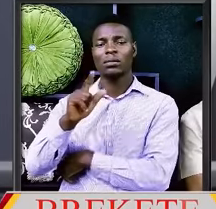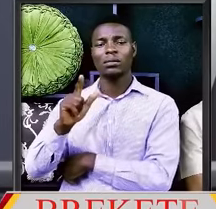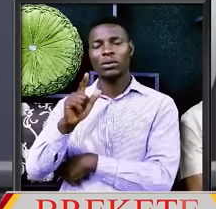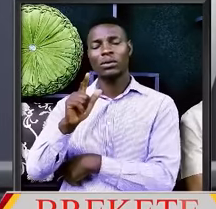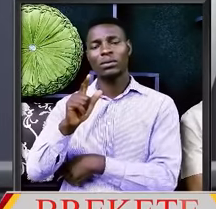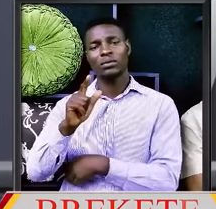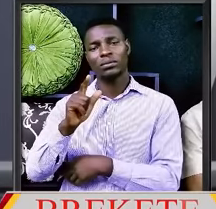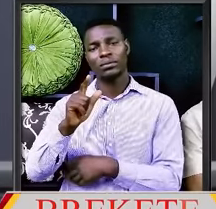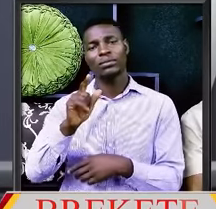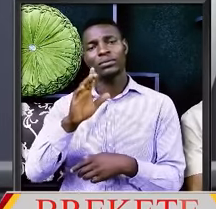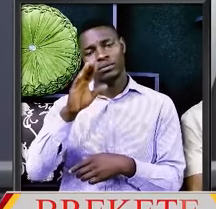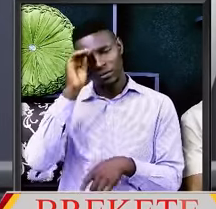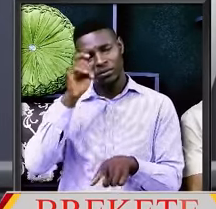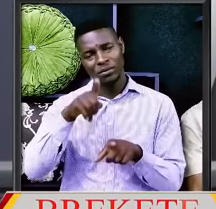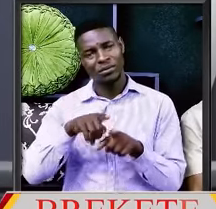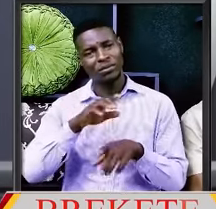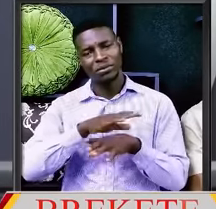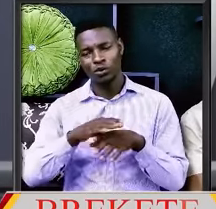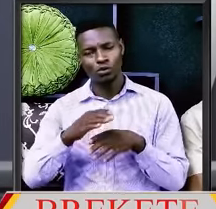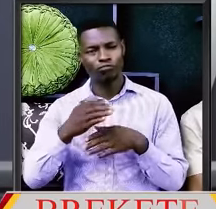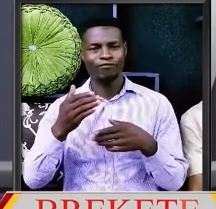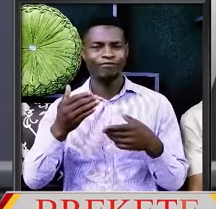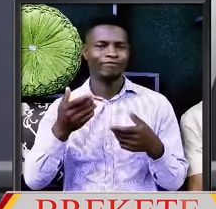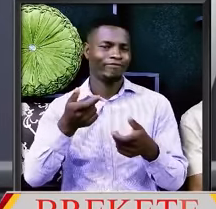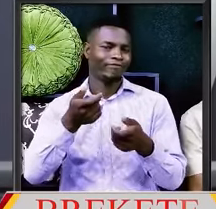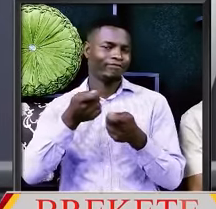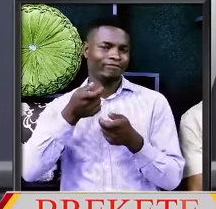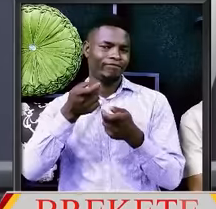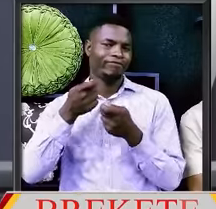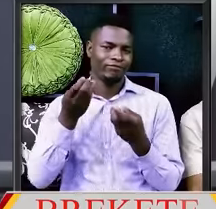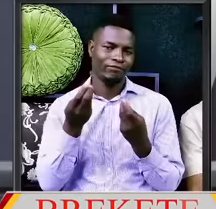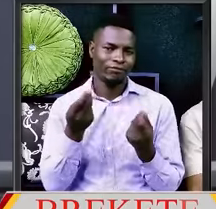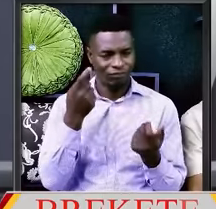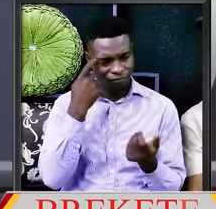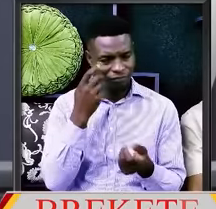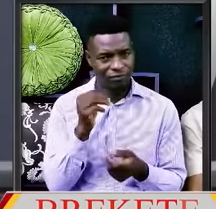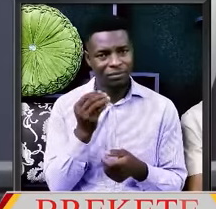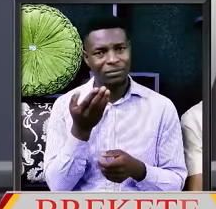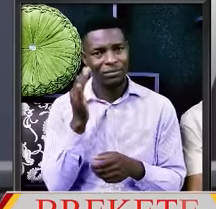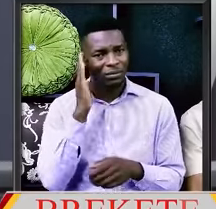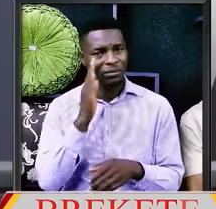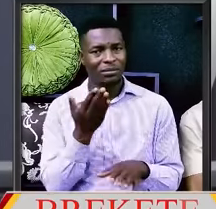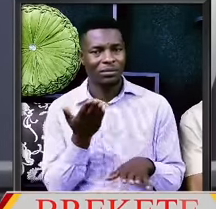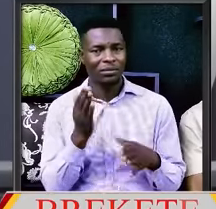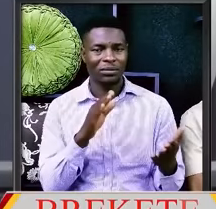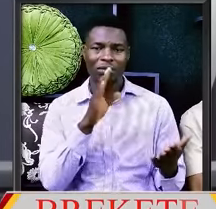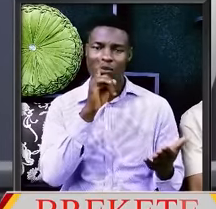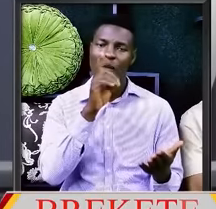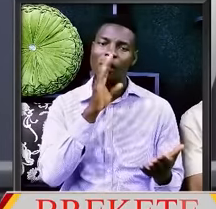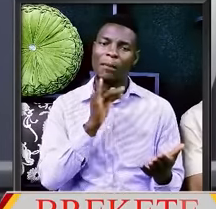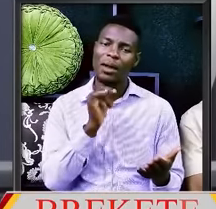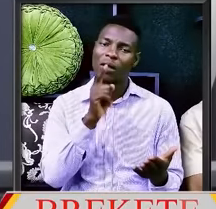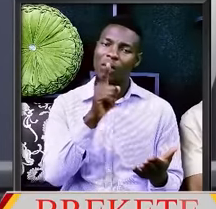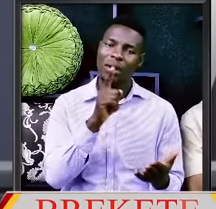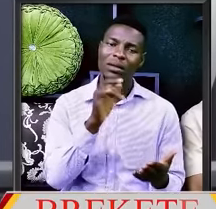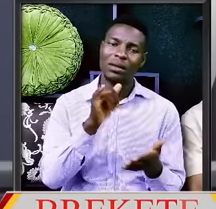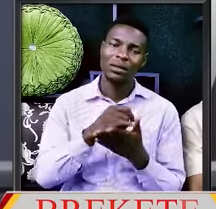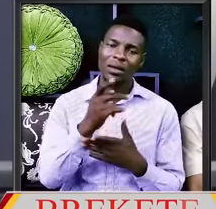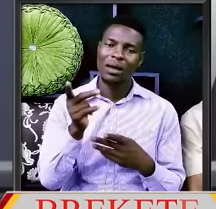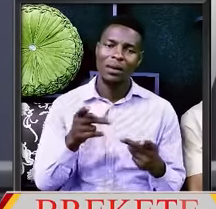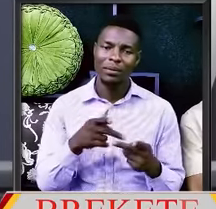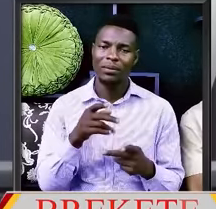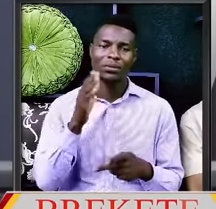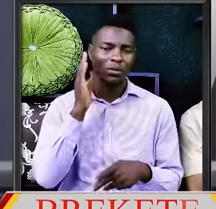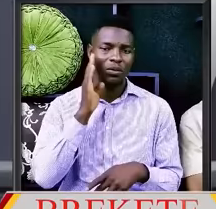them again. They die one by one. That place go be burial ground for them. After they bury them finish, after like